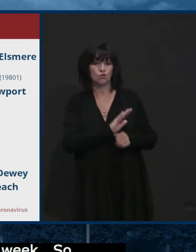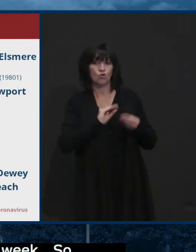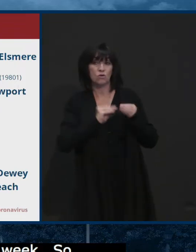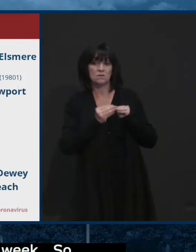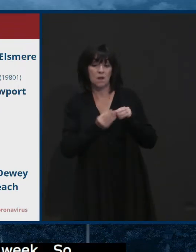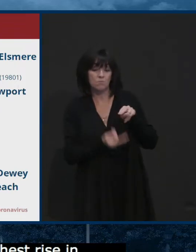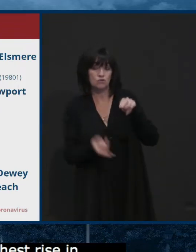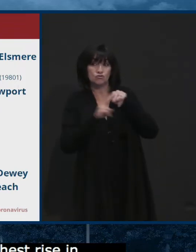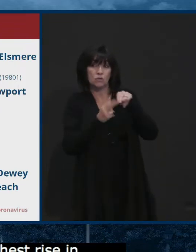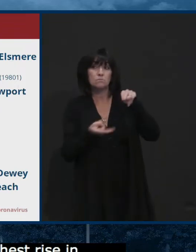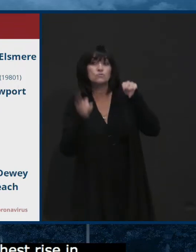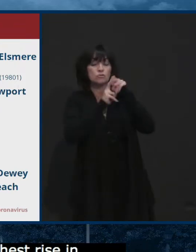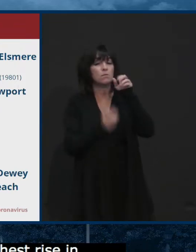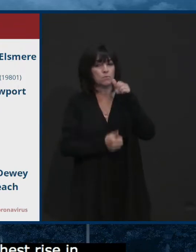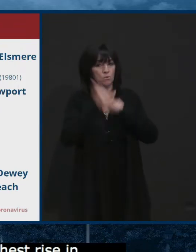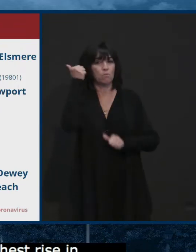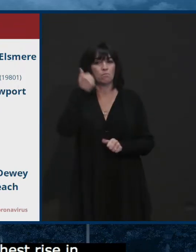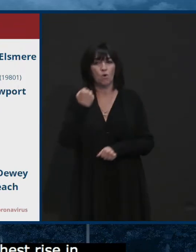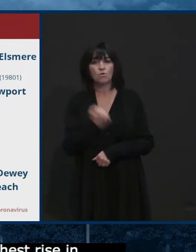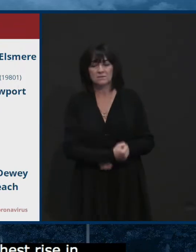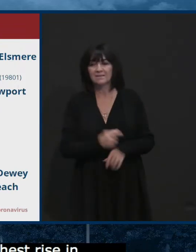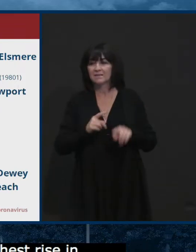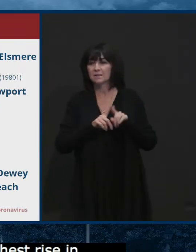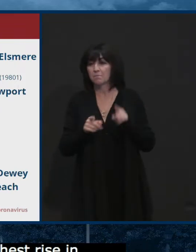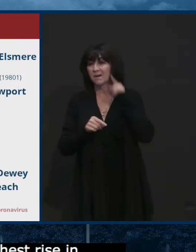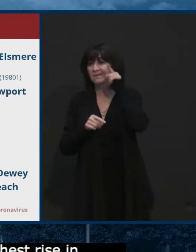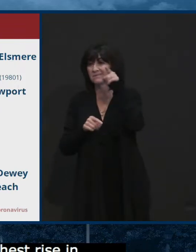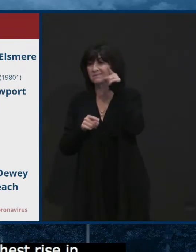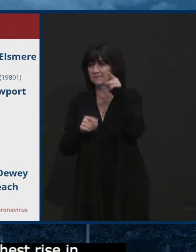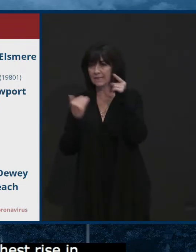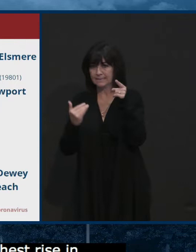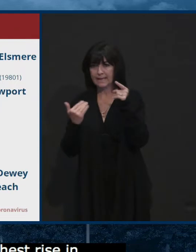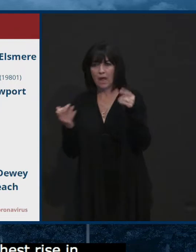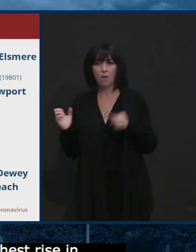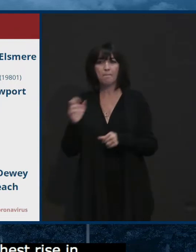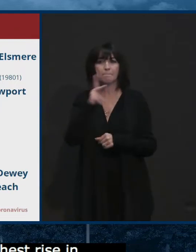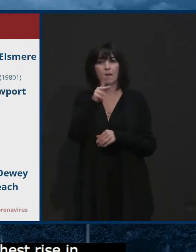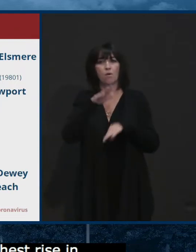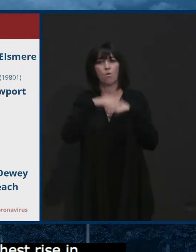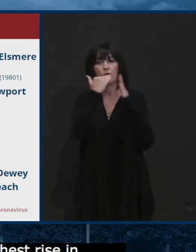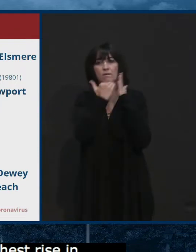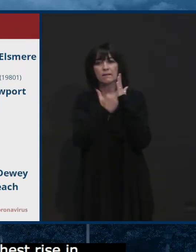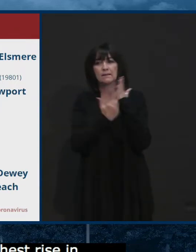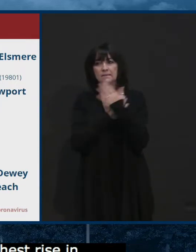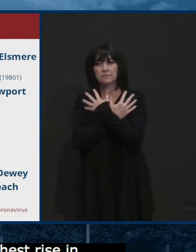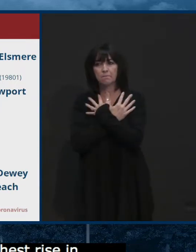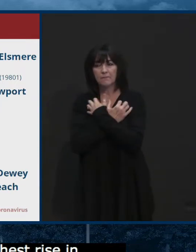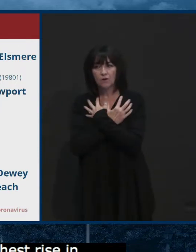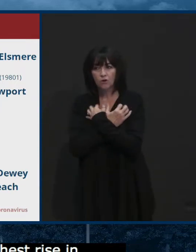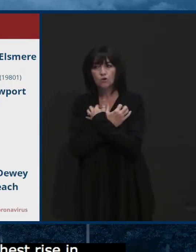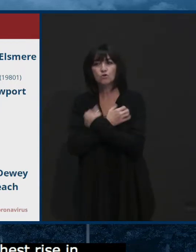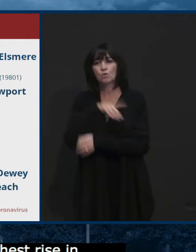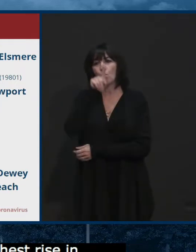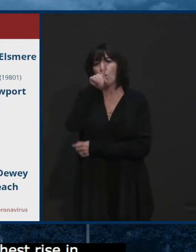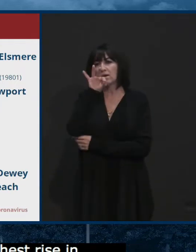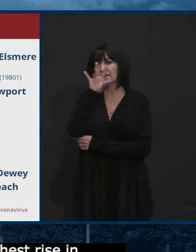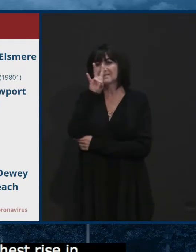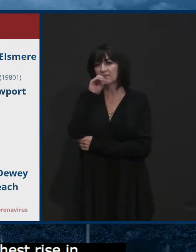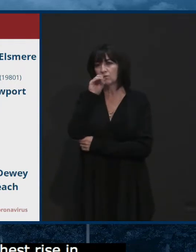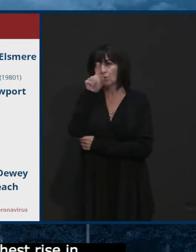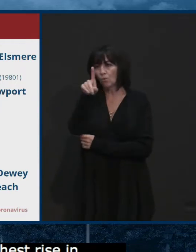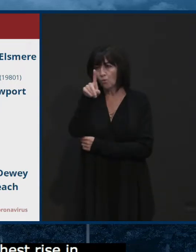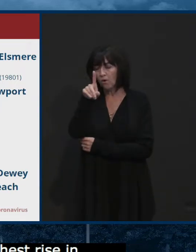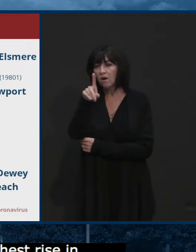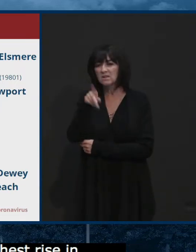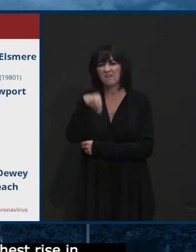is in New Castle County. As you can see, Bear is back on our watch list, not only 19701, but we have a high number